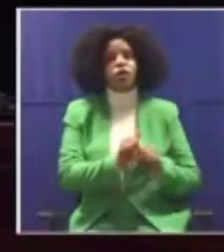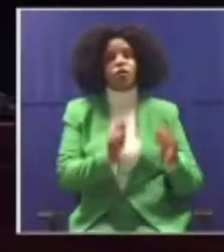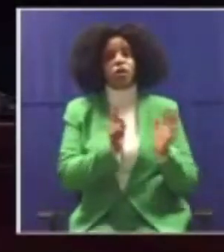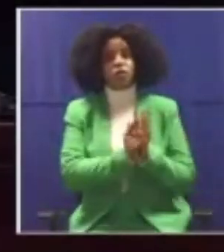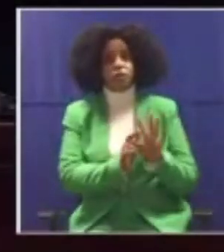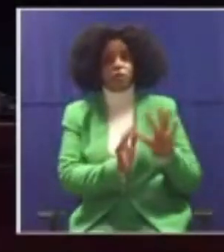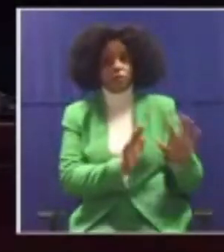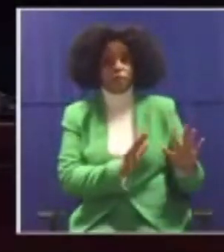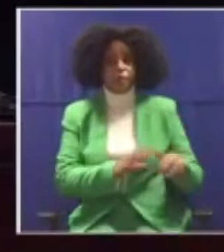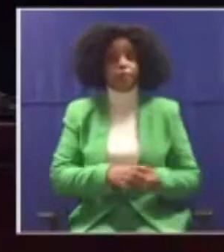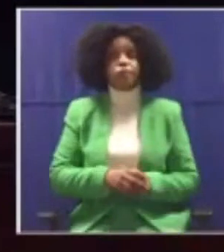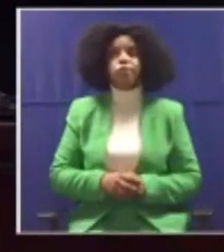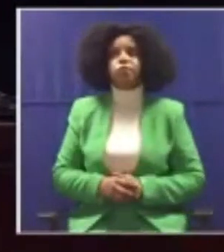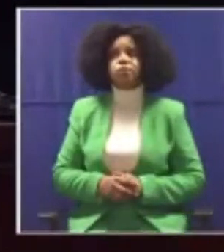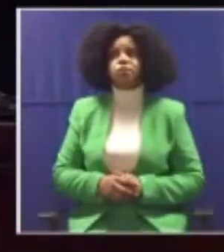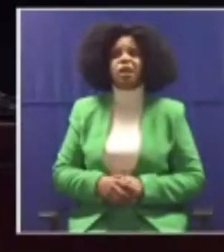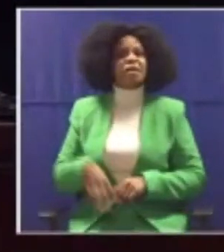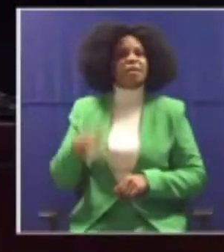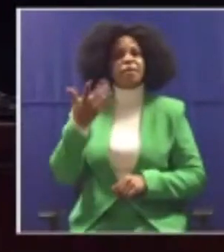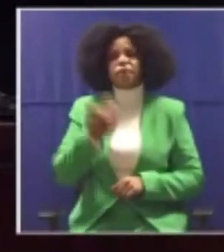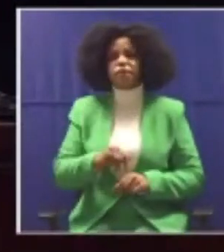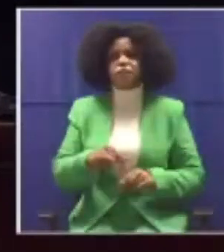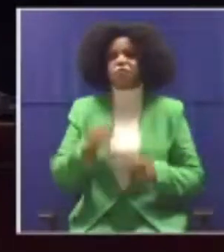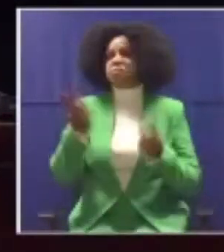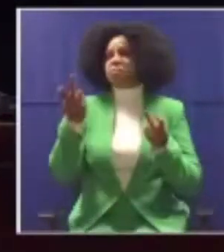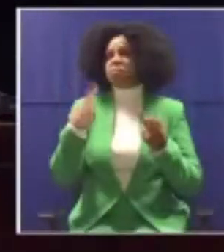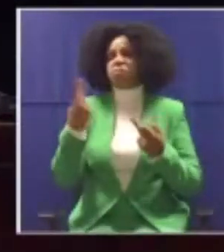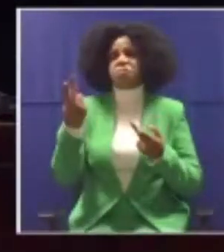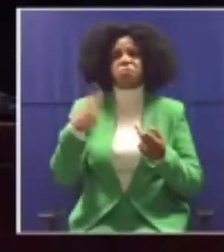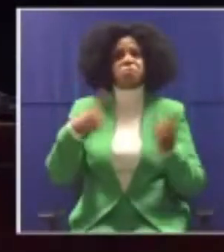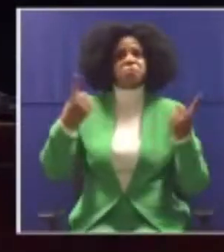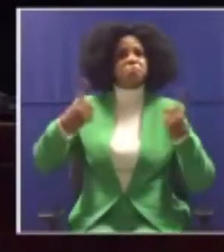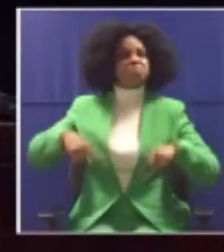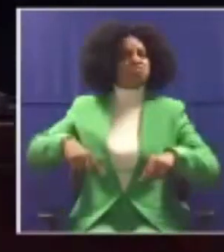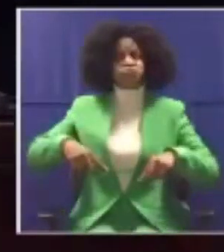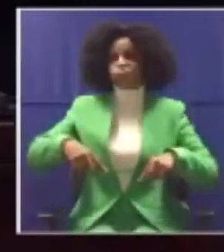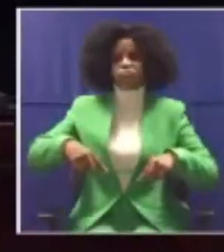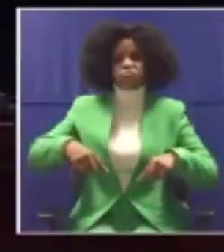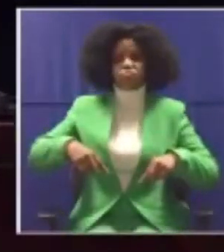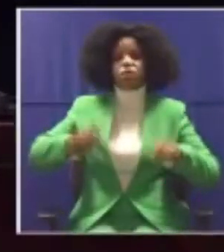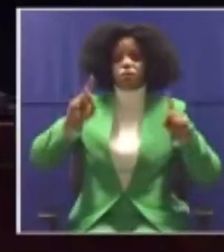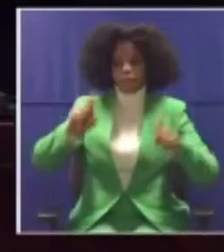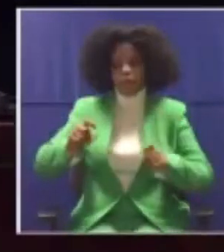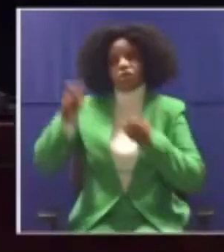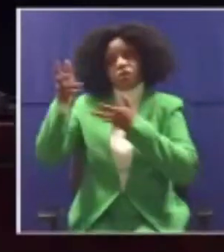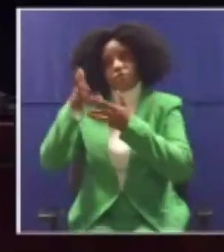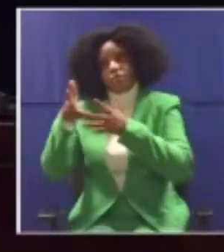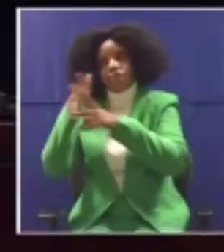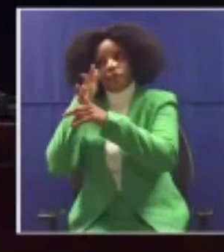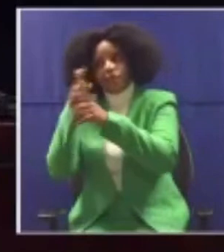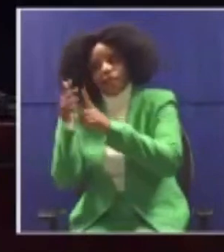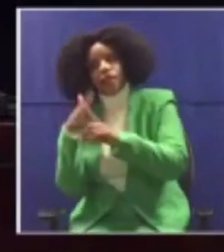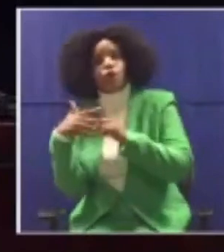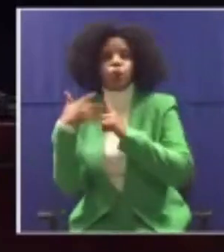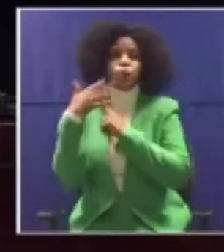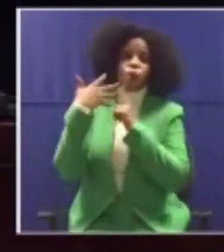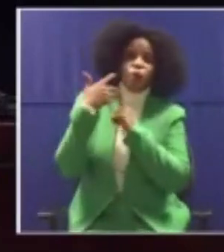are differences, we must persuade one another. And that's why we create these